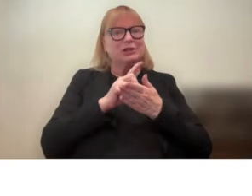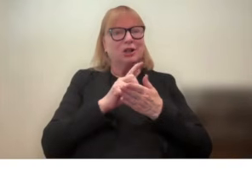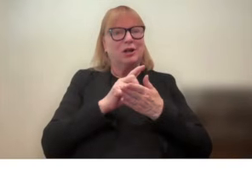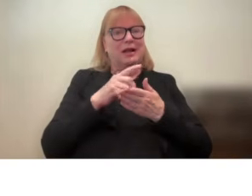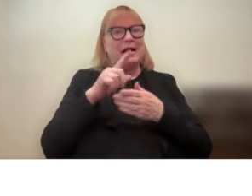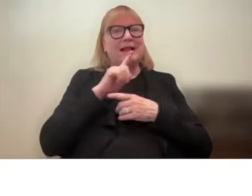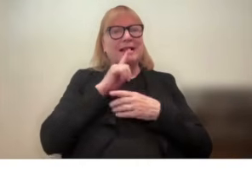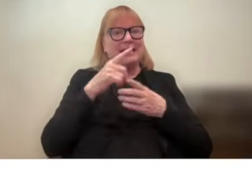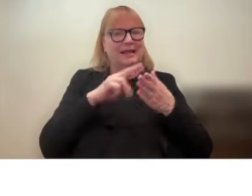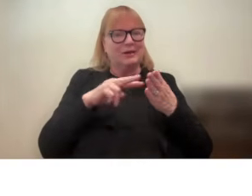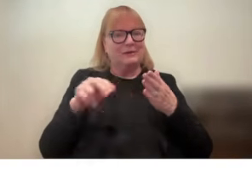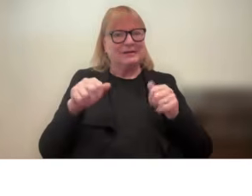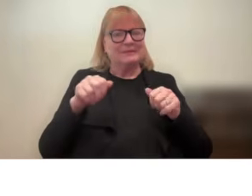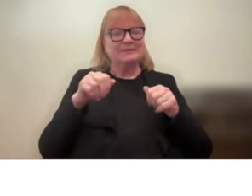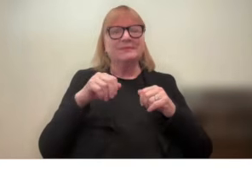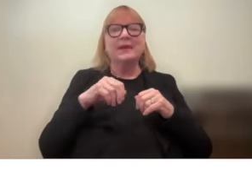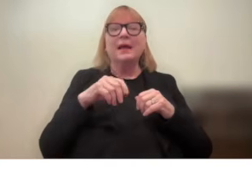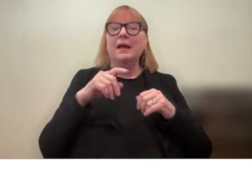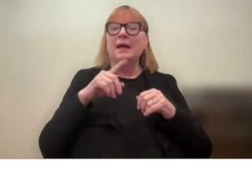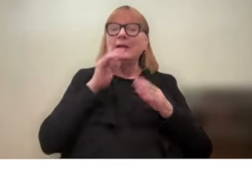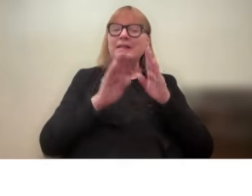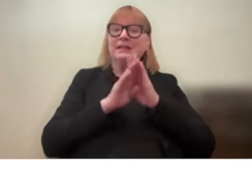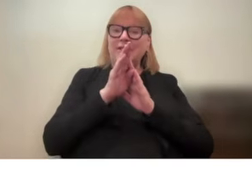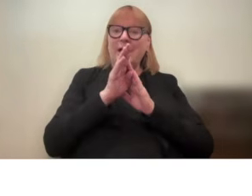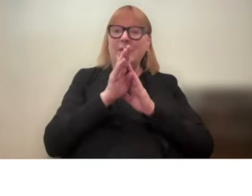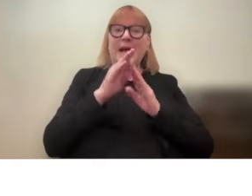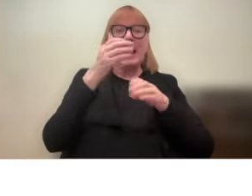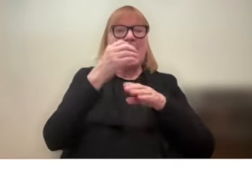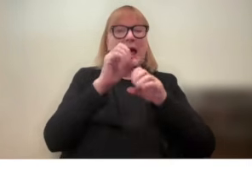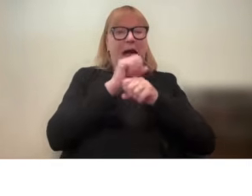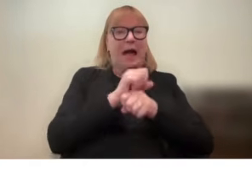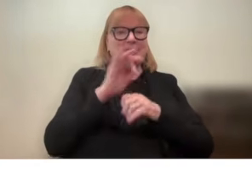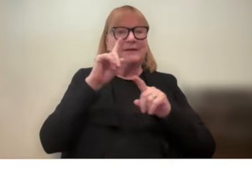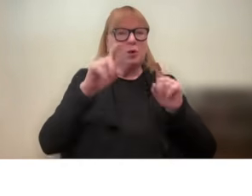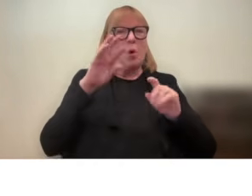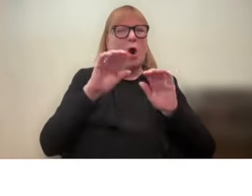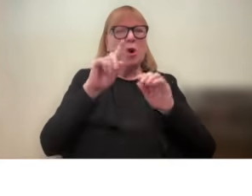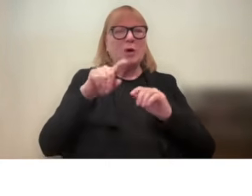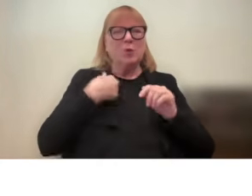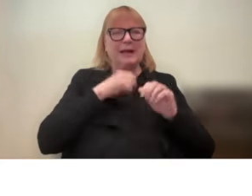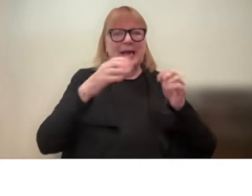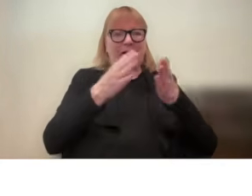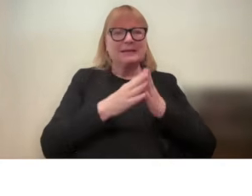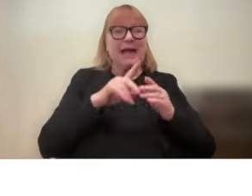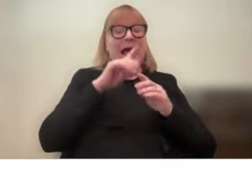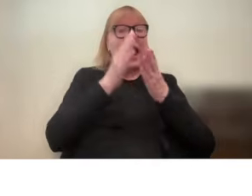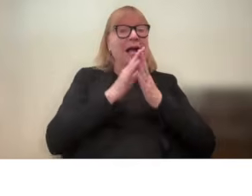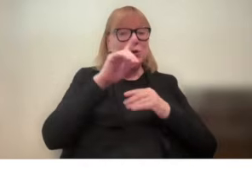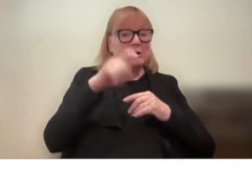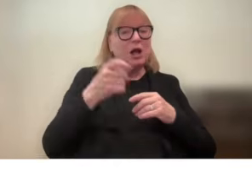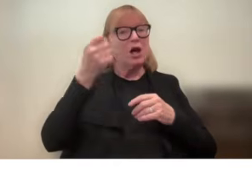So what it's really about is developing habits of inquiry or questions that we can ask. So asking the questions